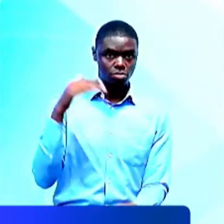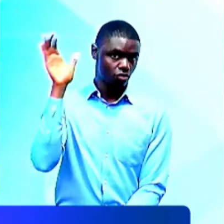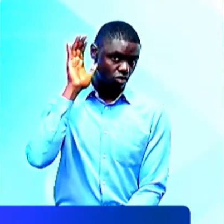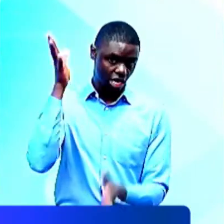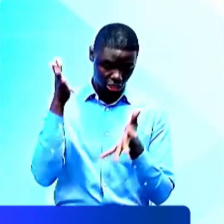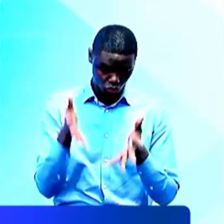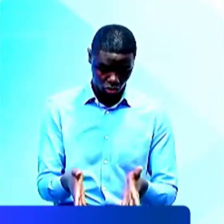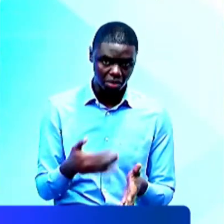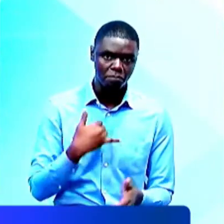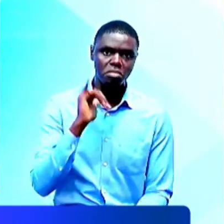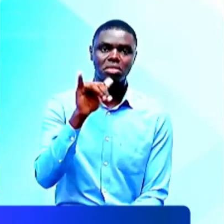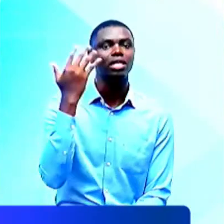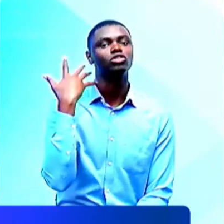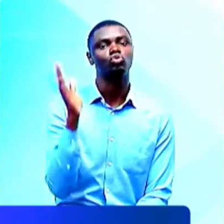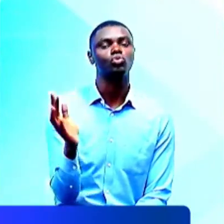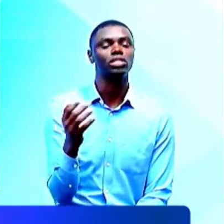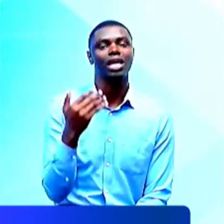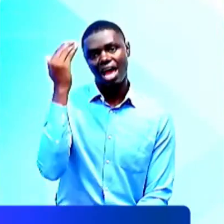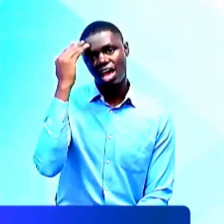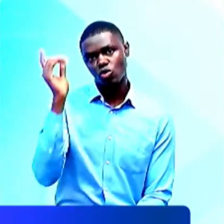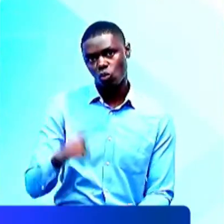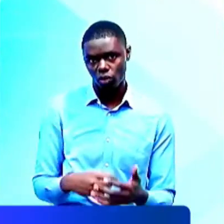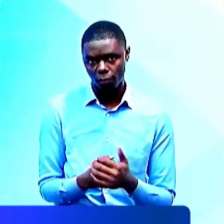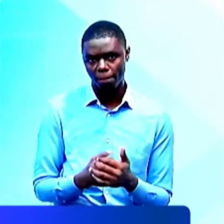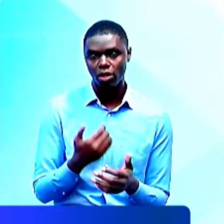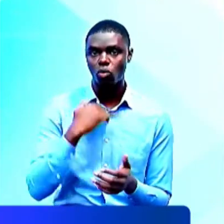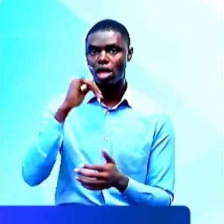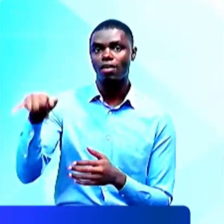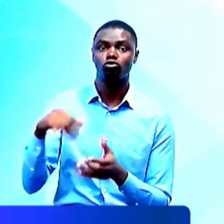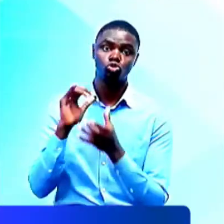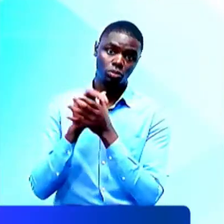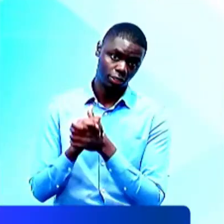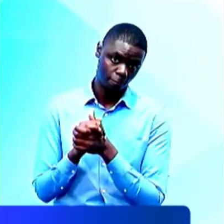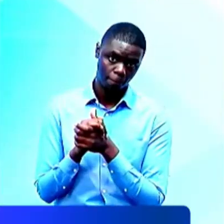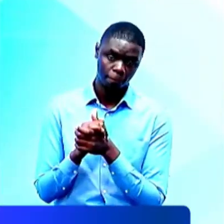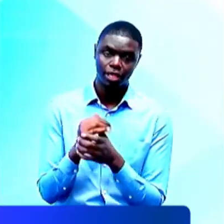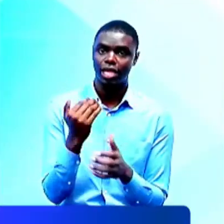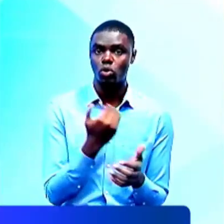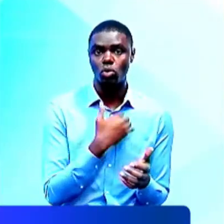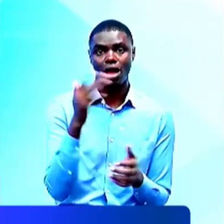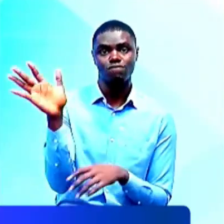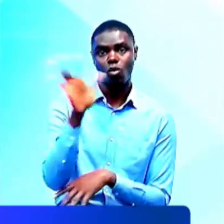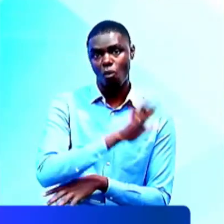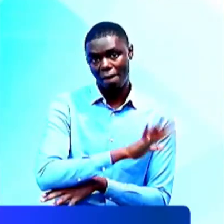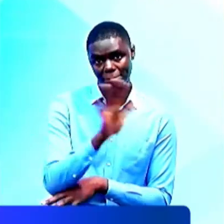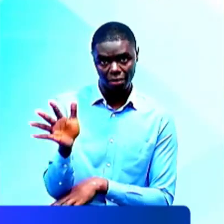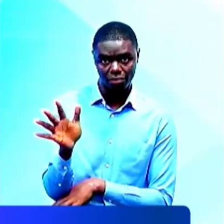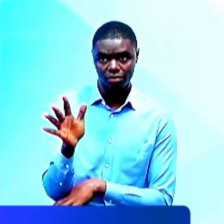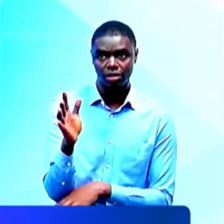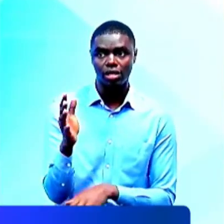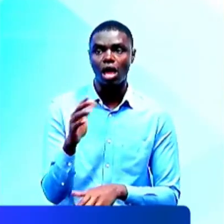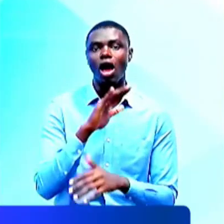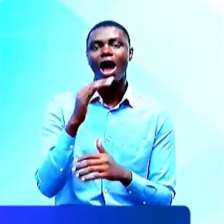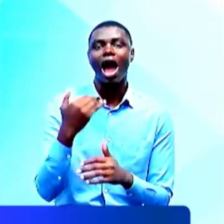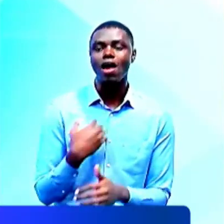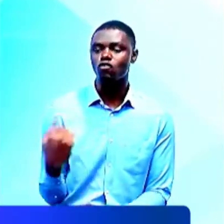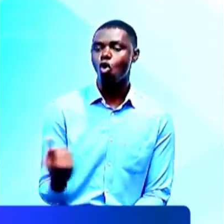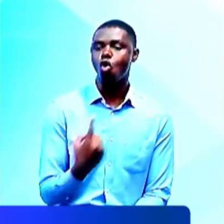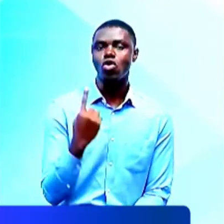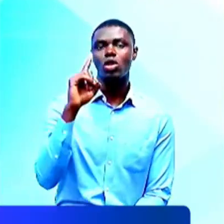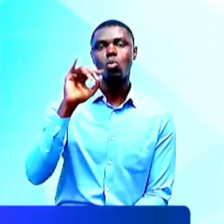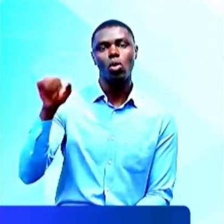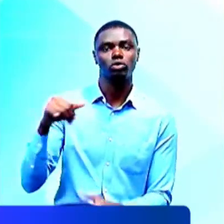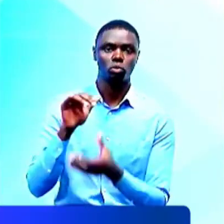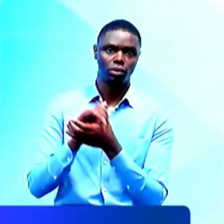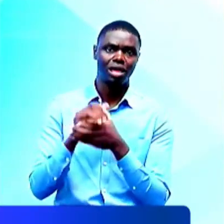don't know about that one. What I know is that there is Jubilee. And there is Wiper. There is only one Jubilee.